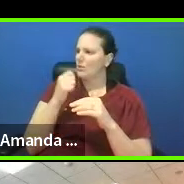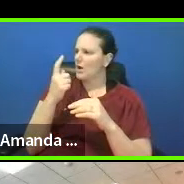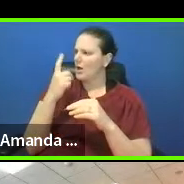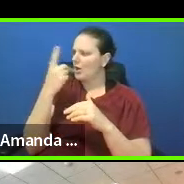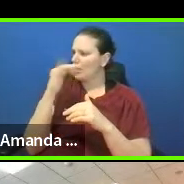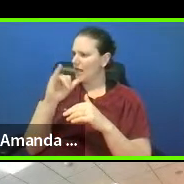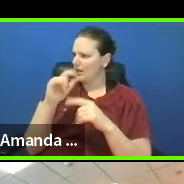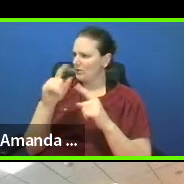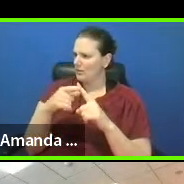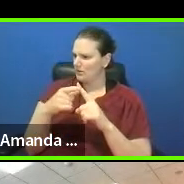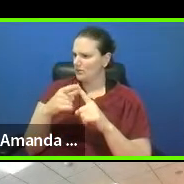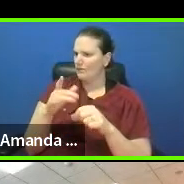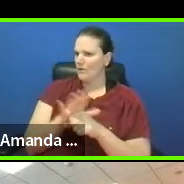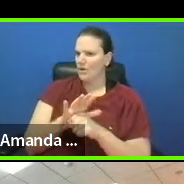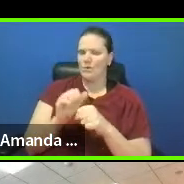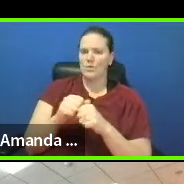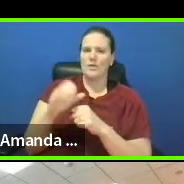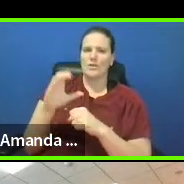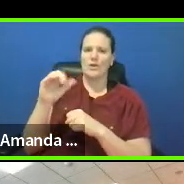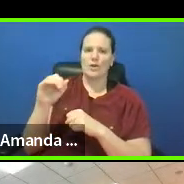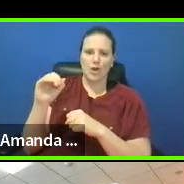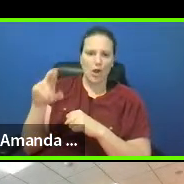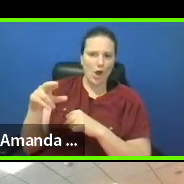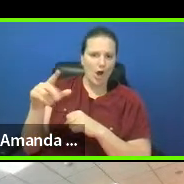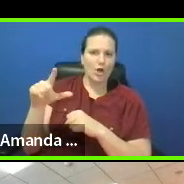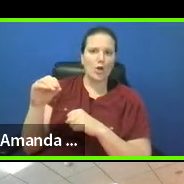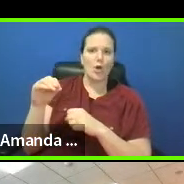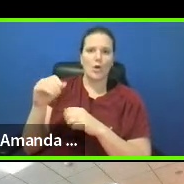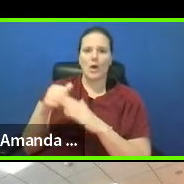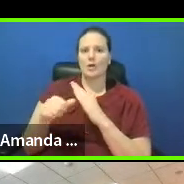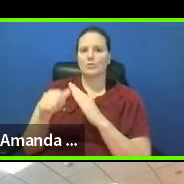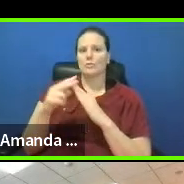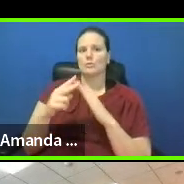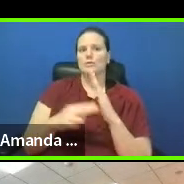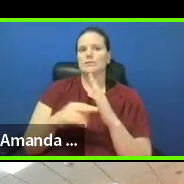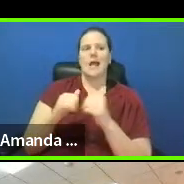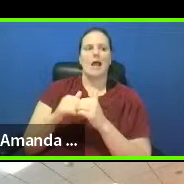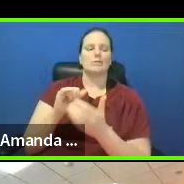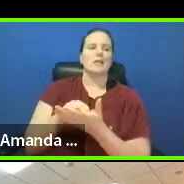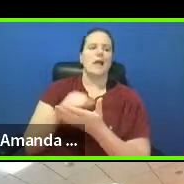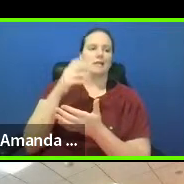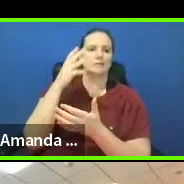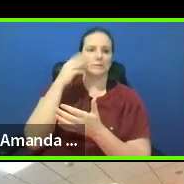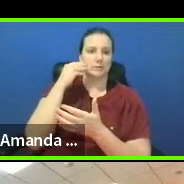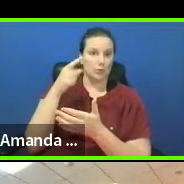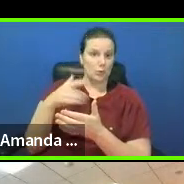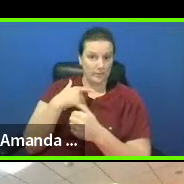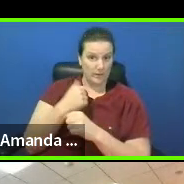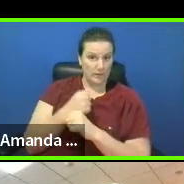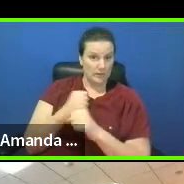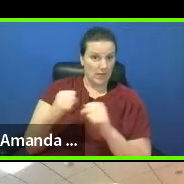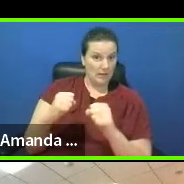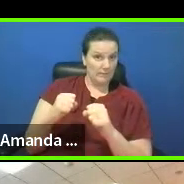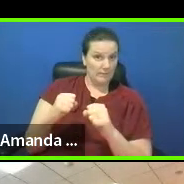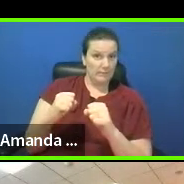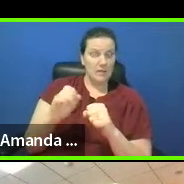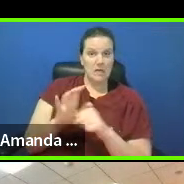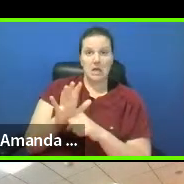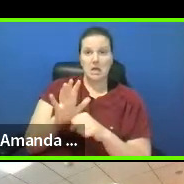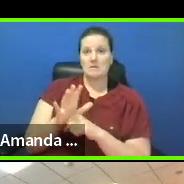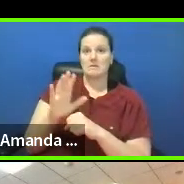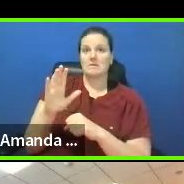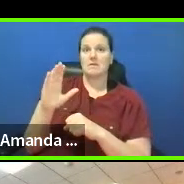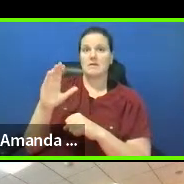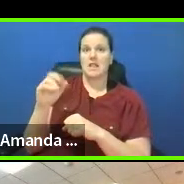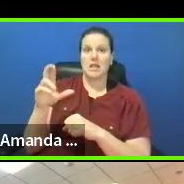you're actually loaded with cargo trying to get under the bridge? How does that experience, and do you feel safe, and is there enough clearance? And what